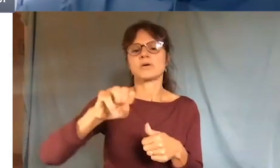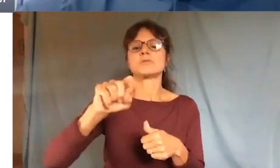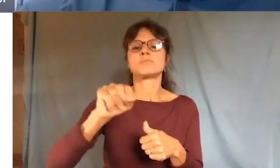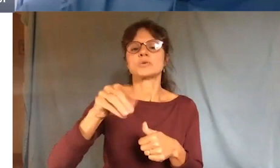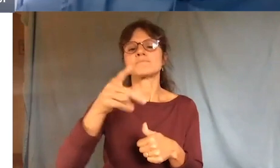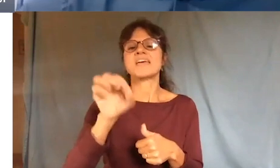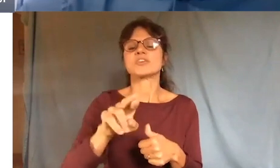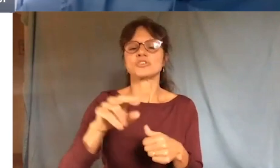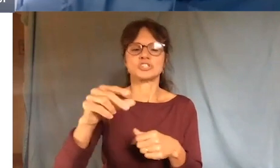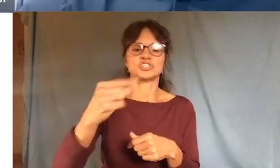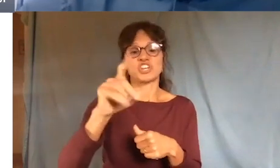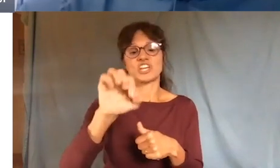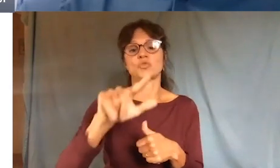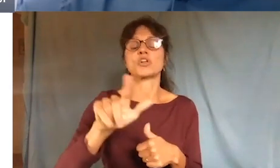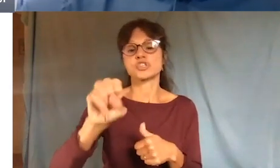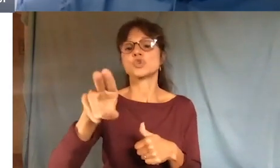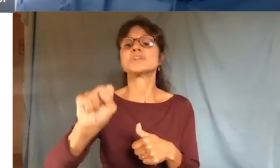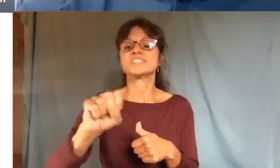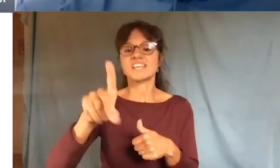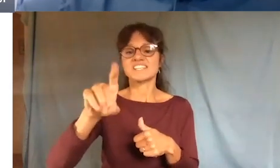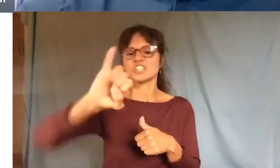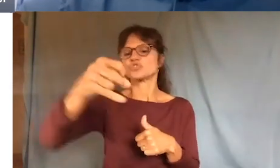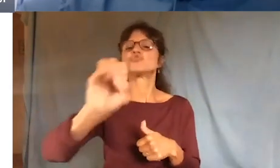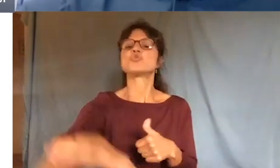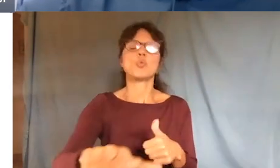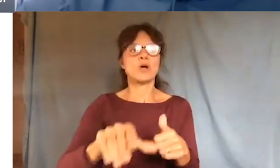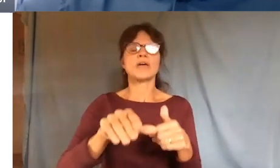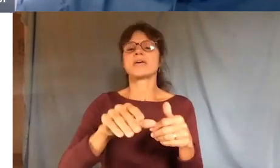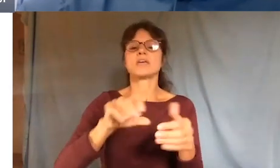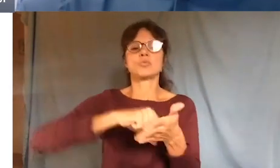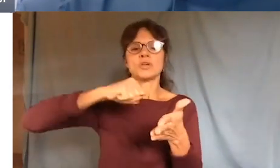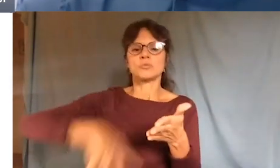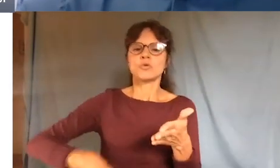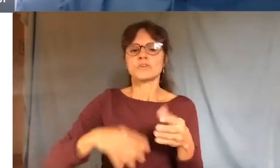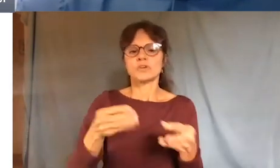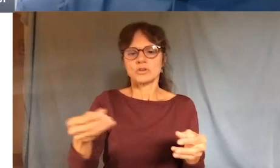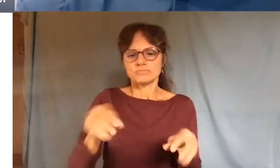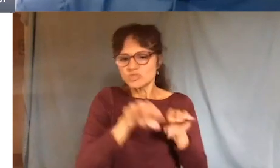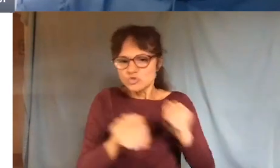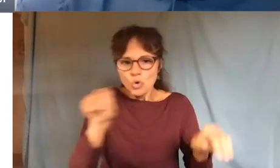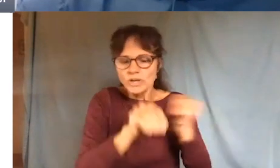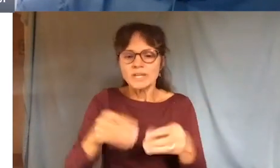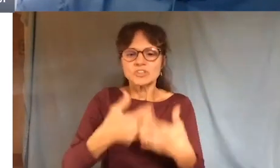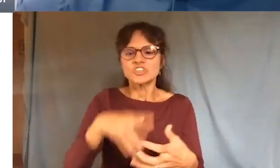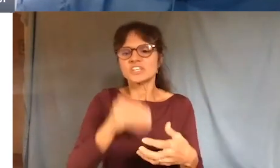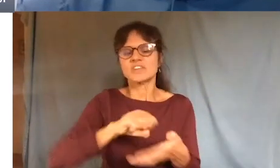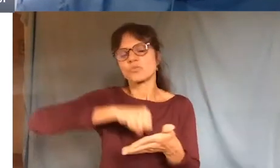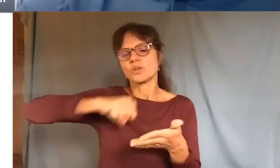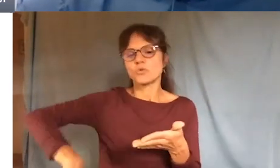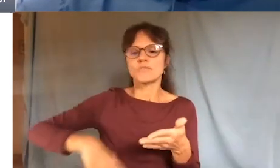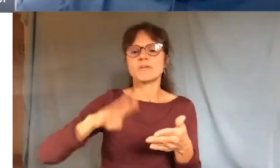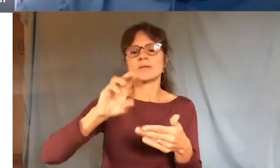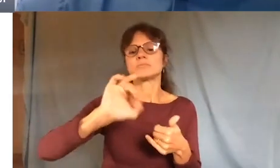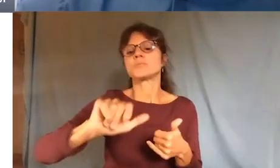Louis DeJoy has implemented changes such as removing sorting machines and mailboxes. That jeopardizes both the upcoming elections, vote by